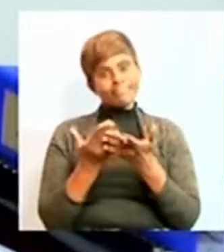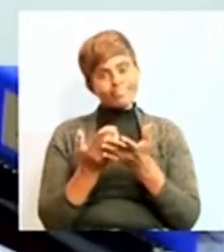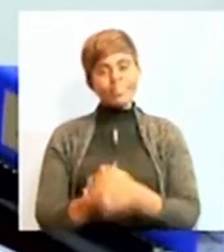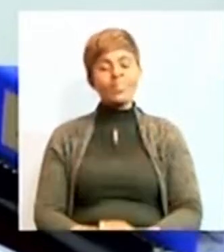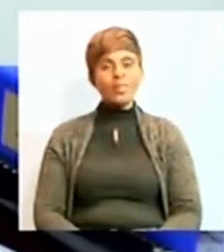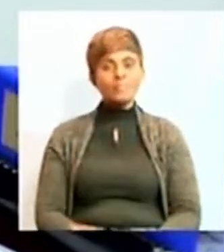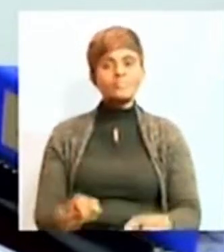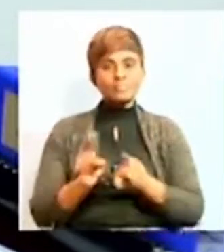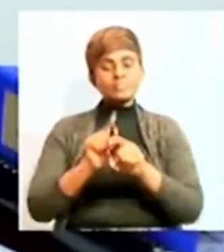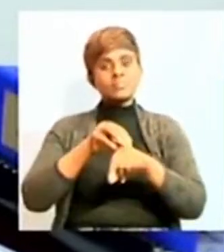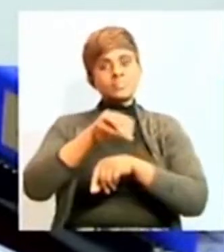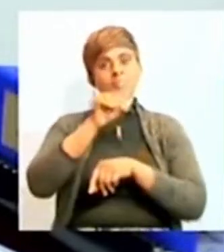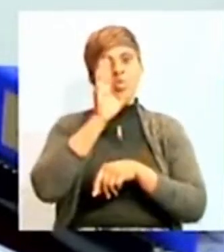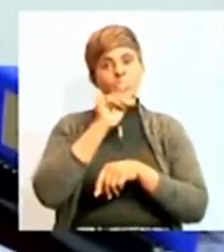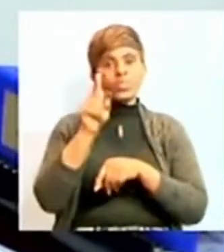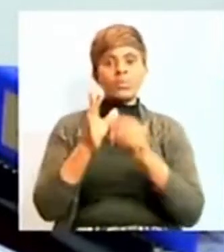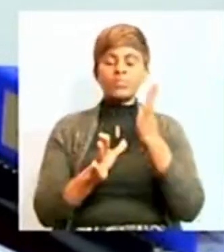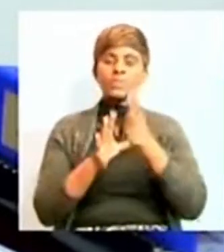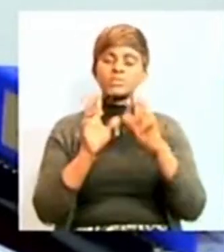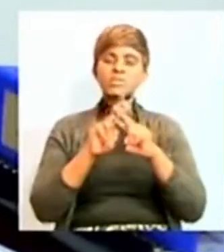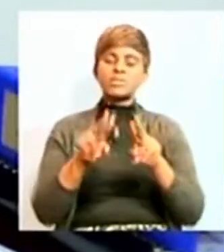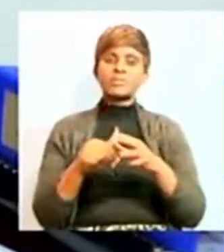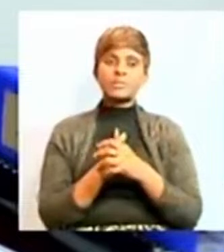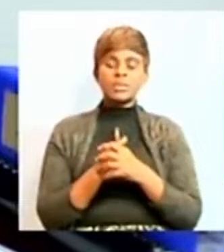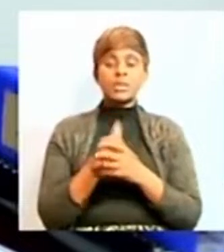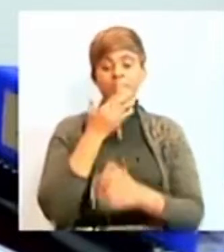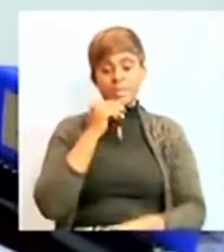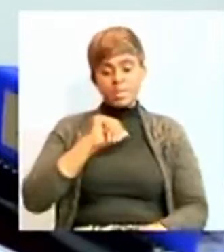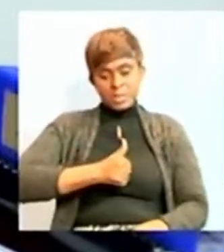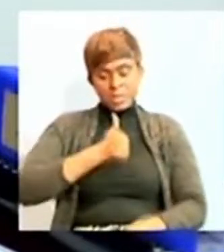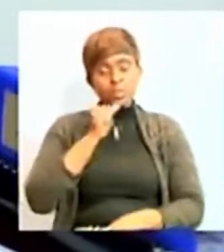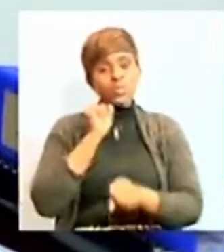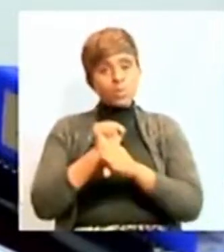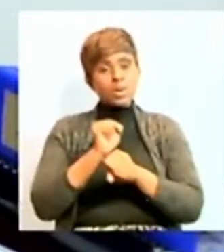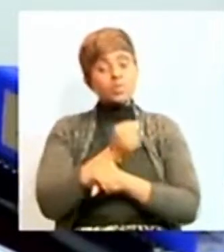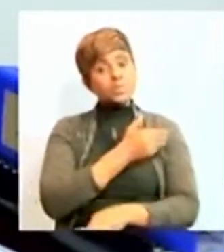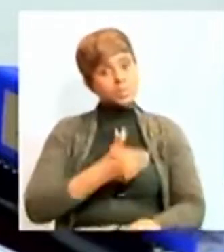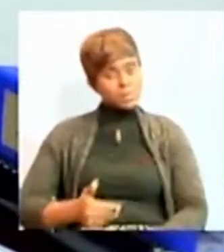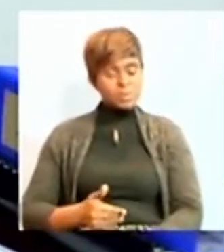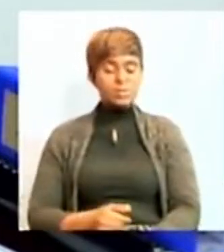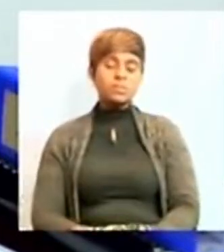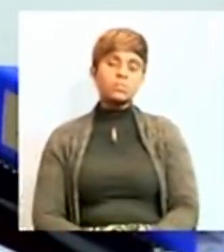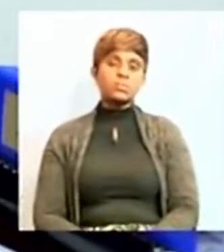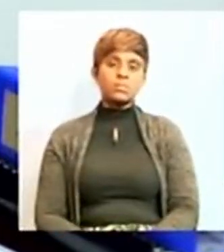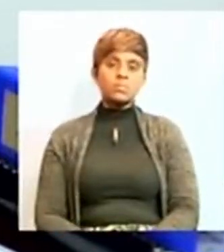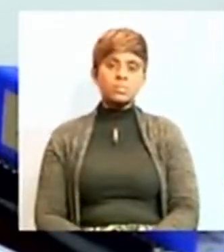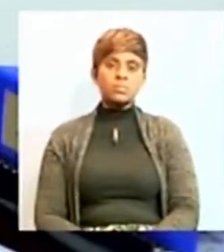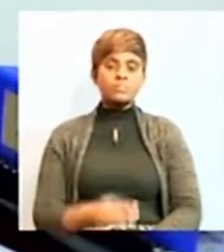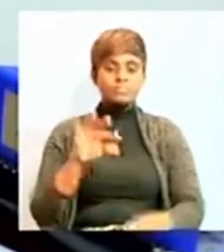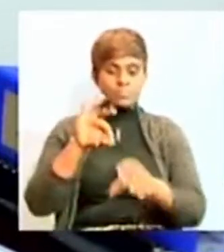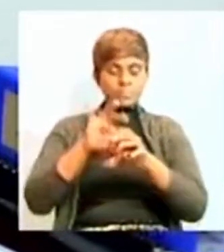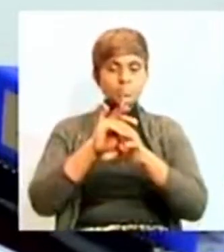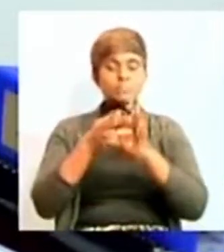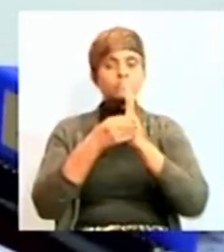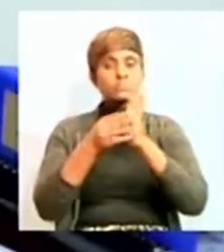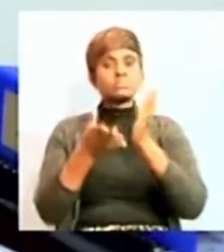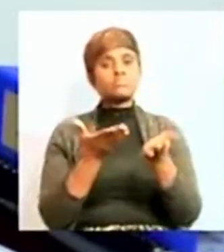Like the council has been given from Vice Chair, let's take our work seriously. We are elected leaders